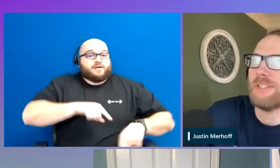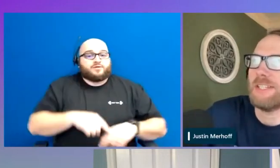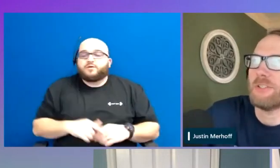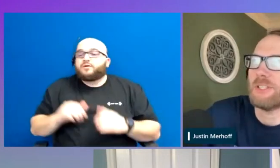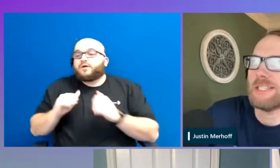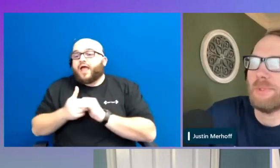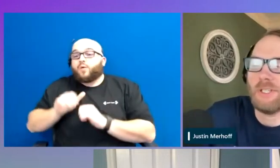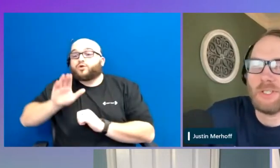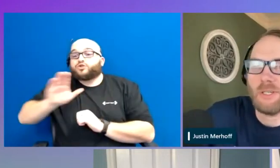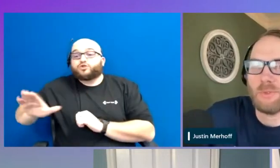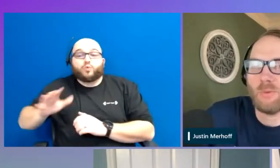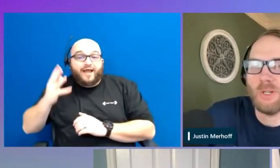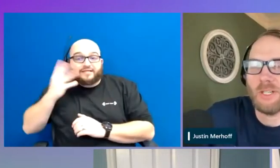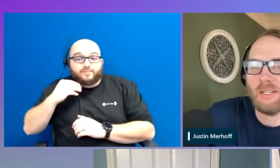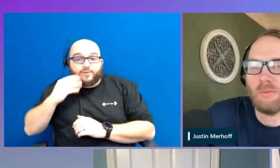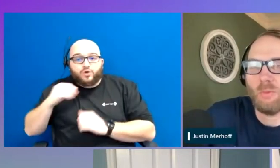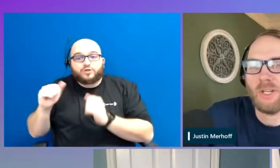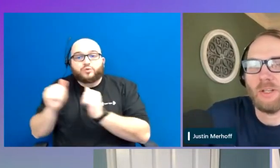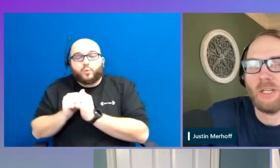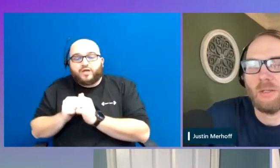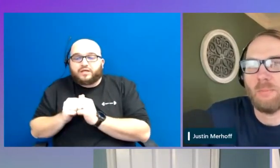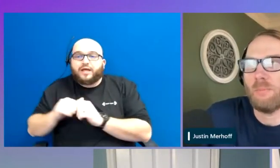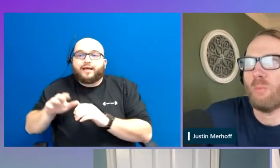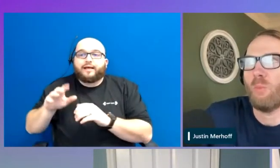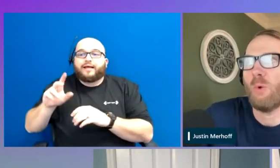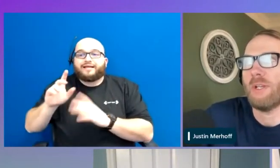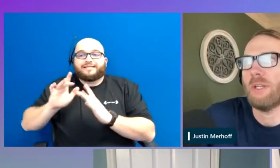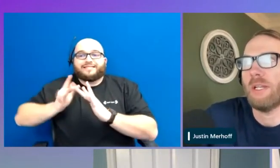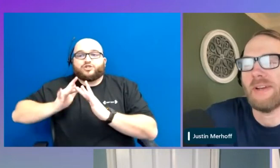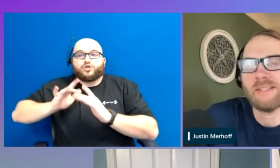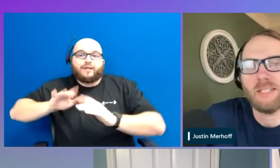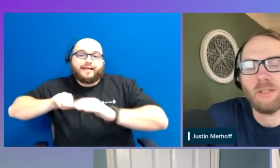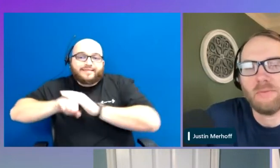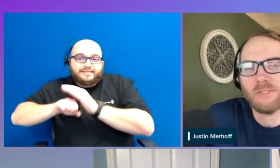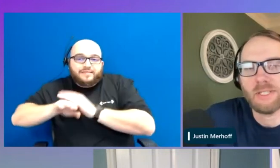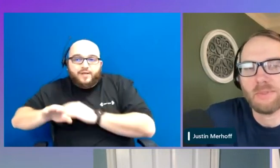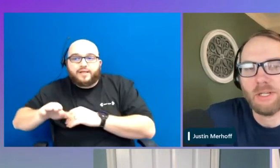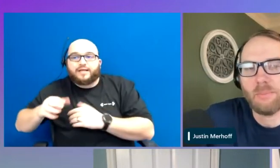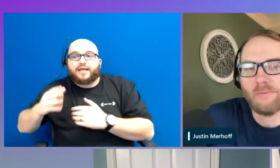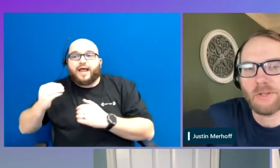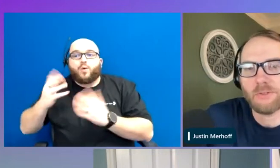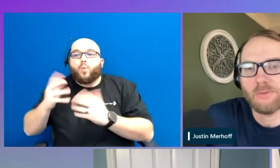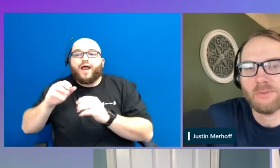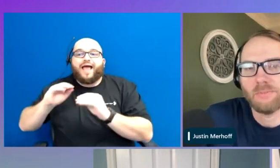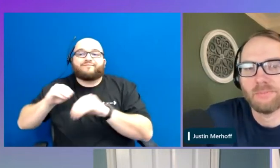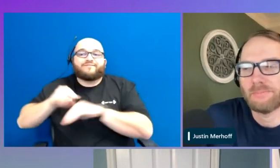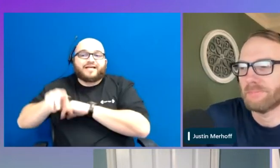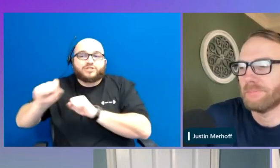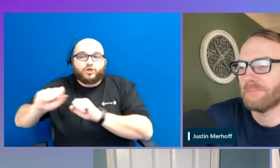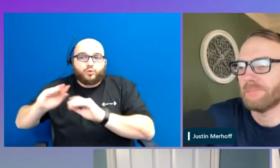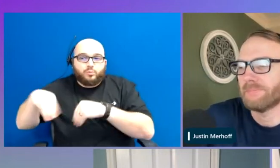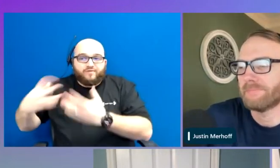experience in digital accessibility shaped your work, and what advice can you give to cybersecurity professionals?